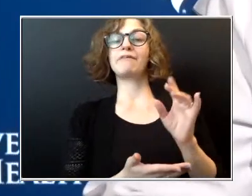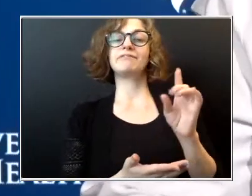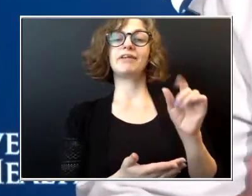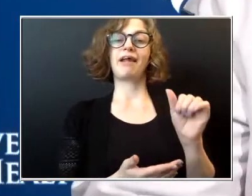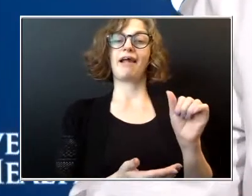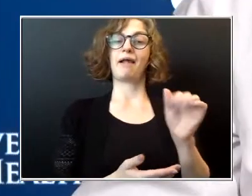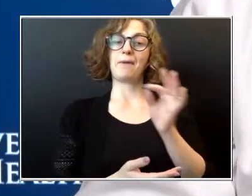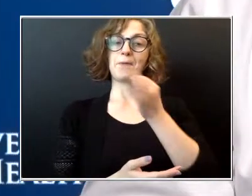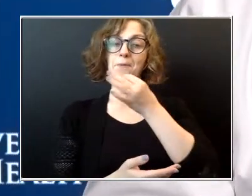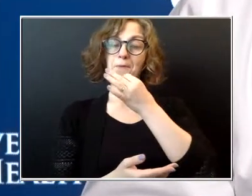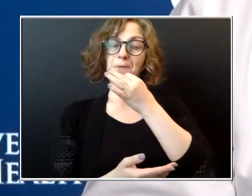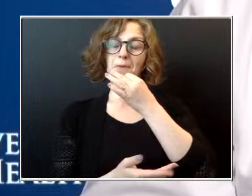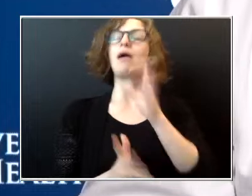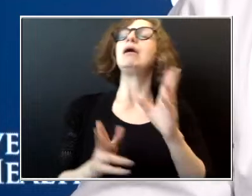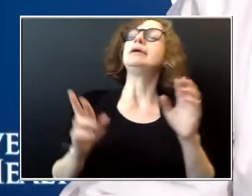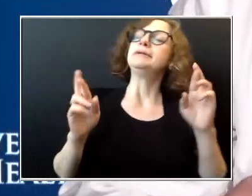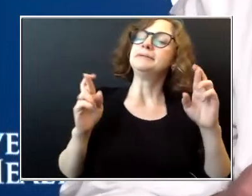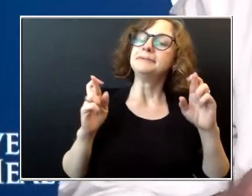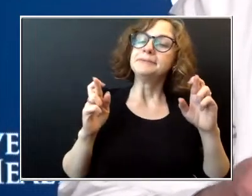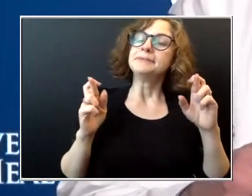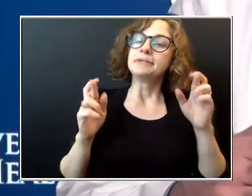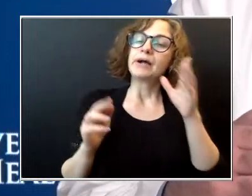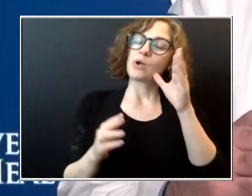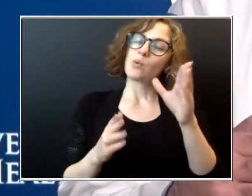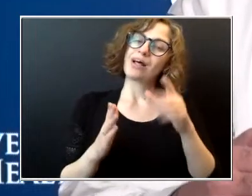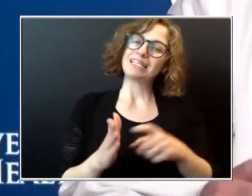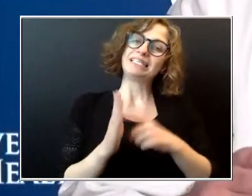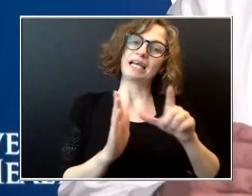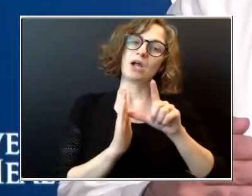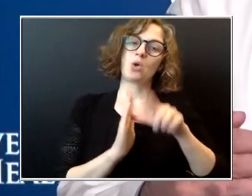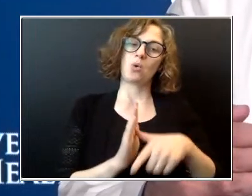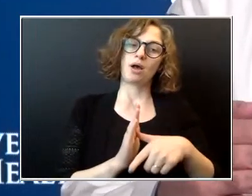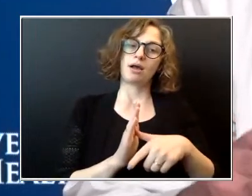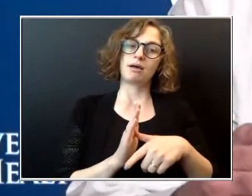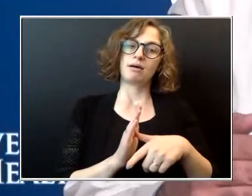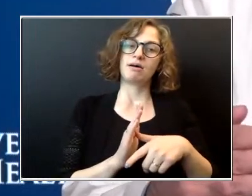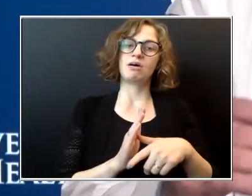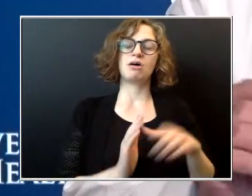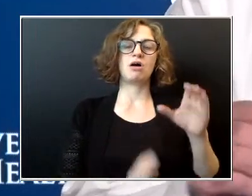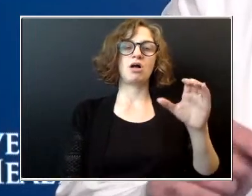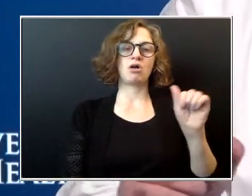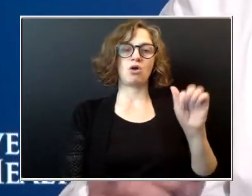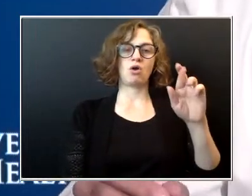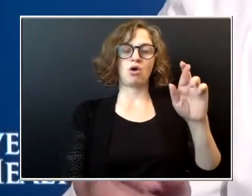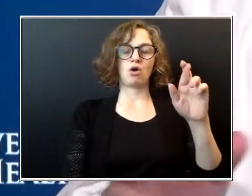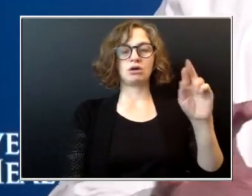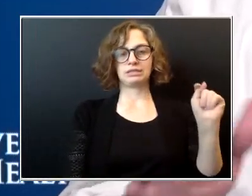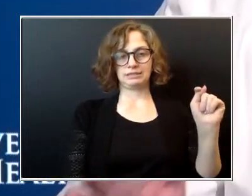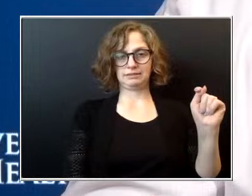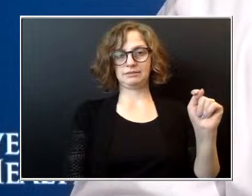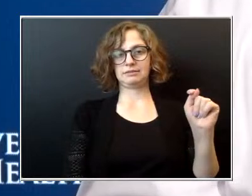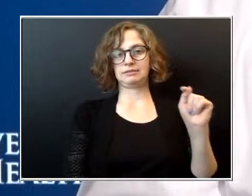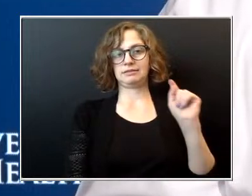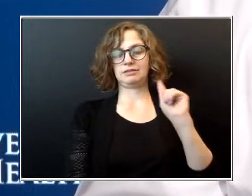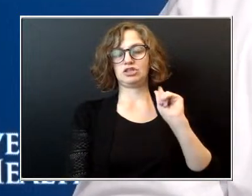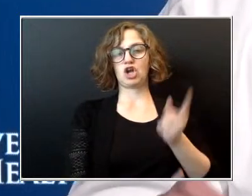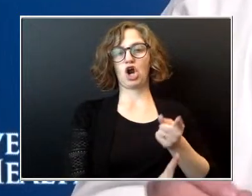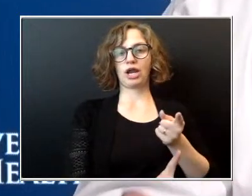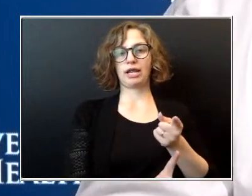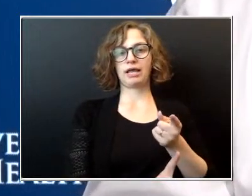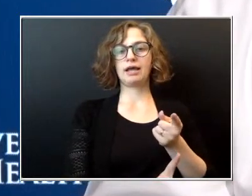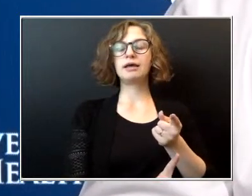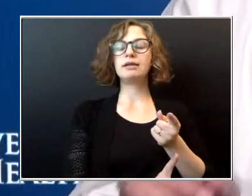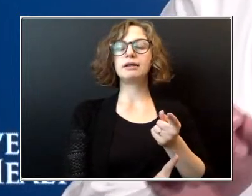we're hoping, but it's going to take a little bit of a while. Well, the CAR T have the targeted, which is BCMA, which is really working good,